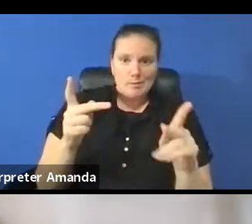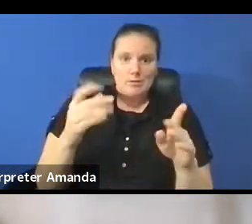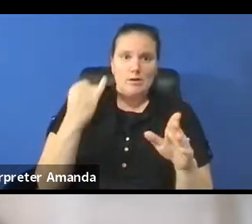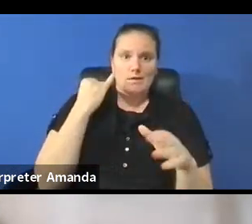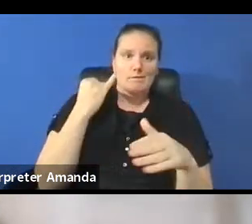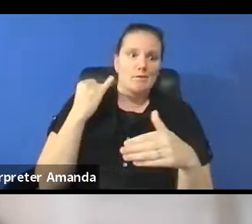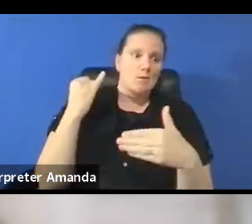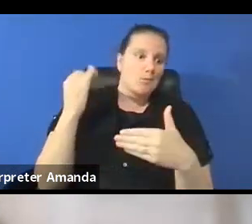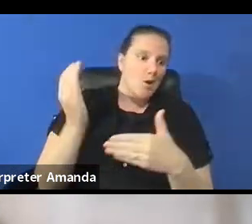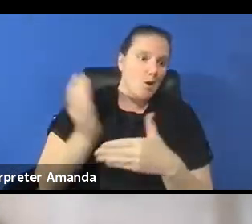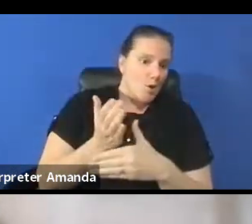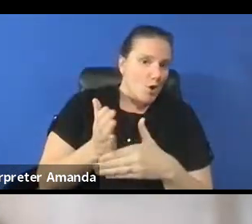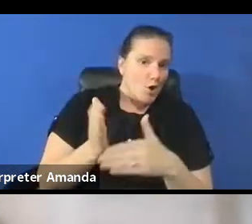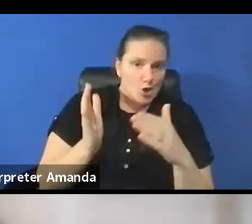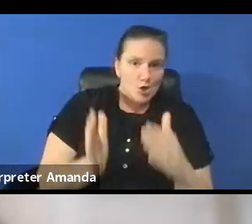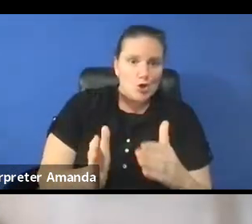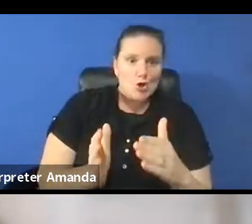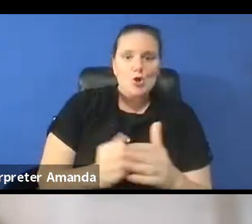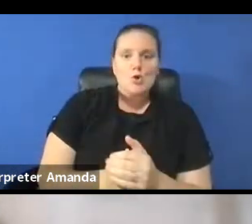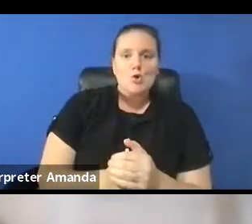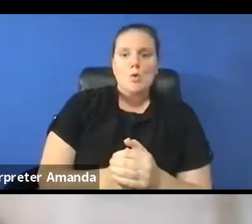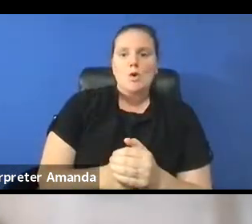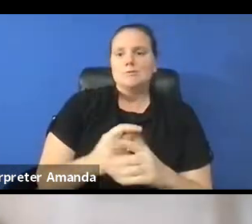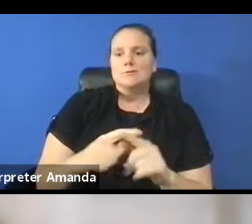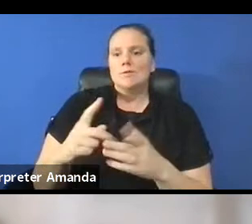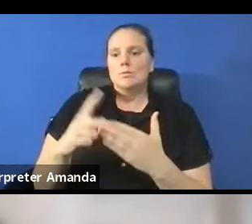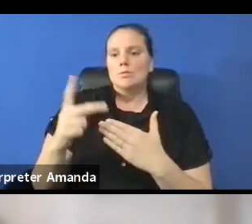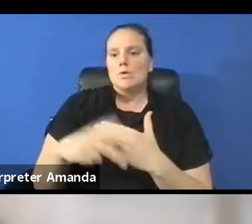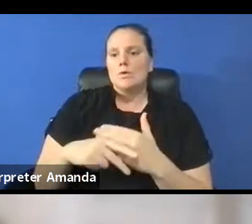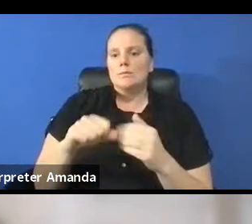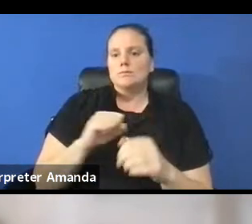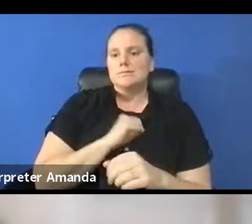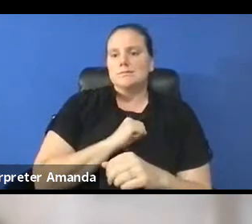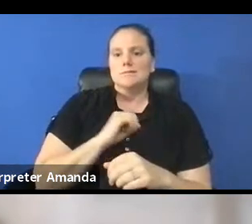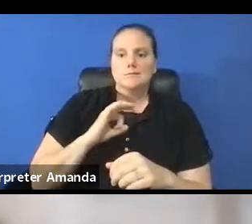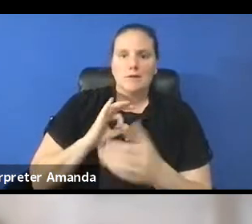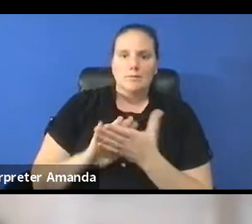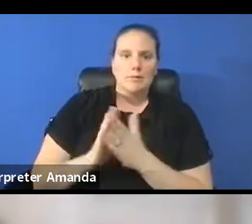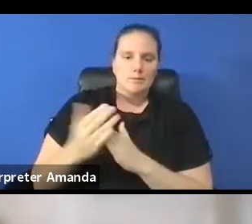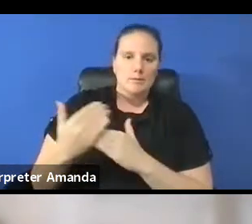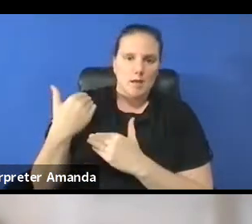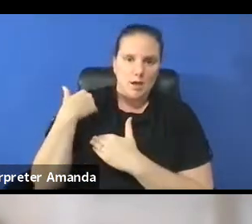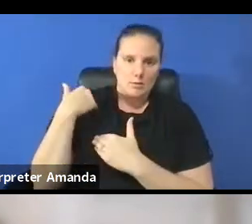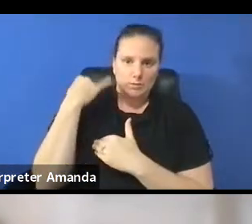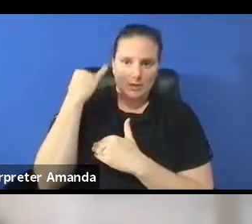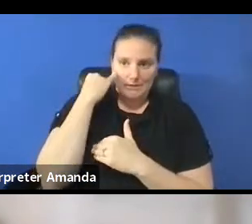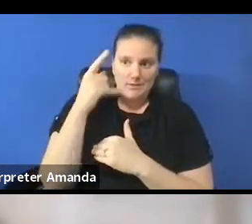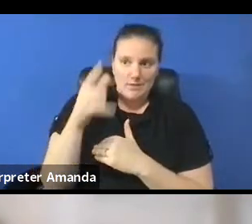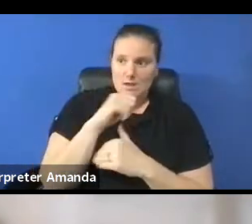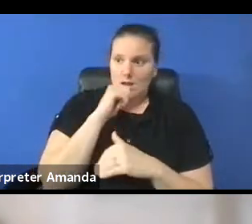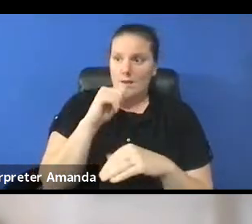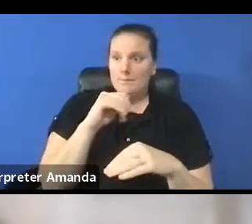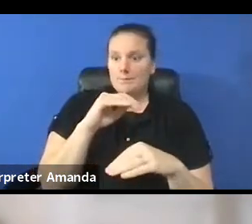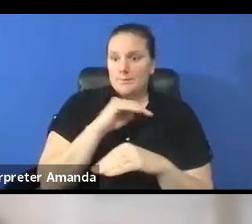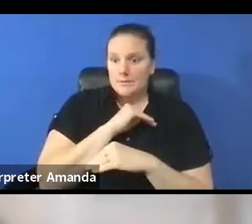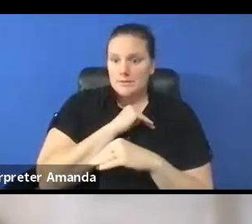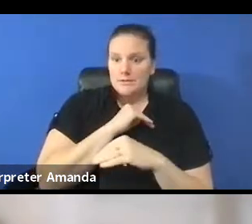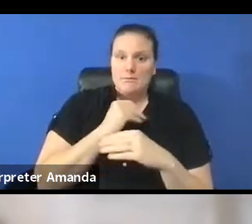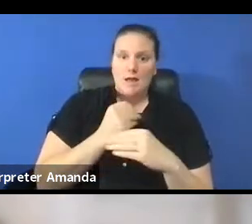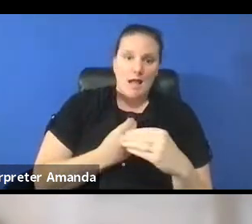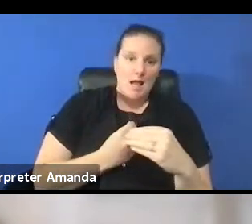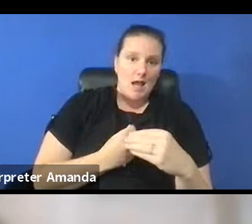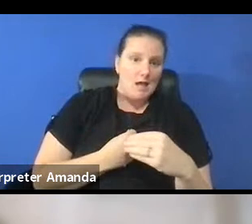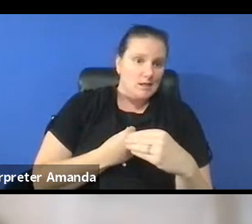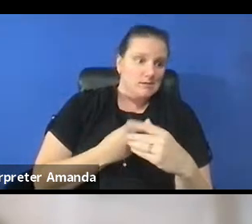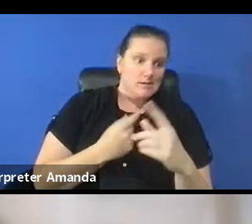partners or different program staff, accountable when they are not meeting the aspirations of this document